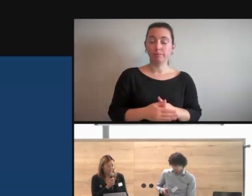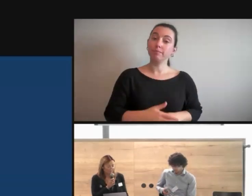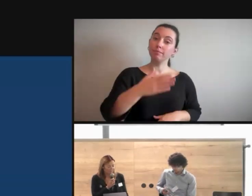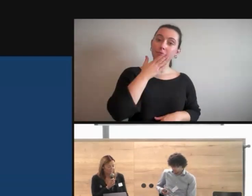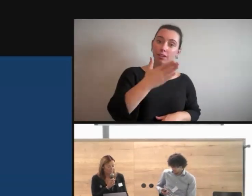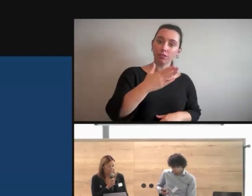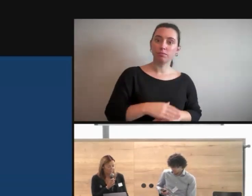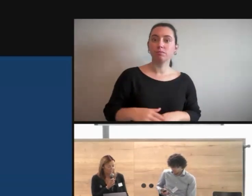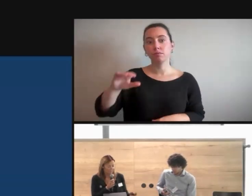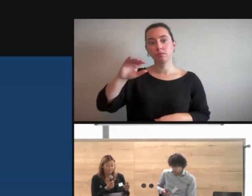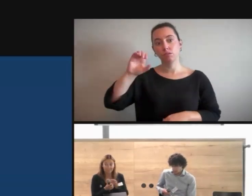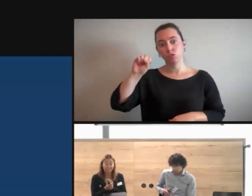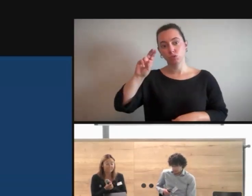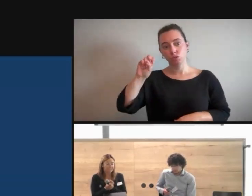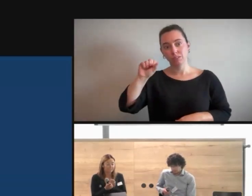Thank you very much, John.